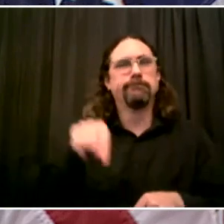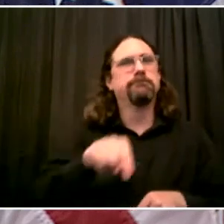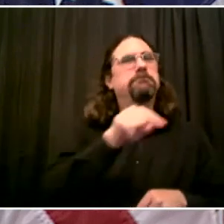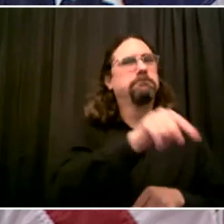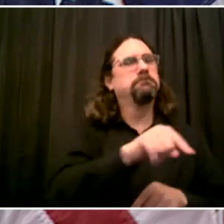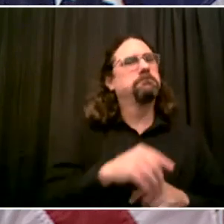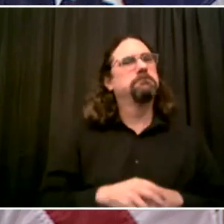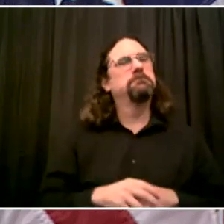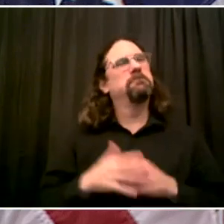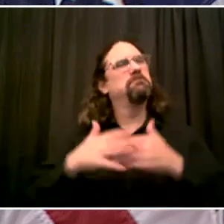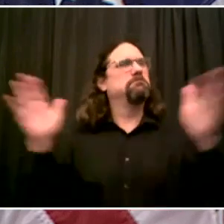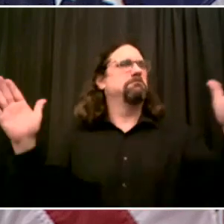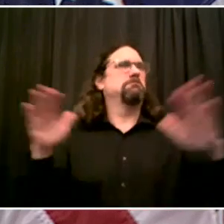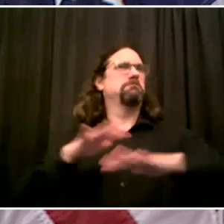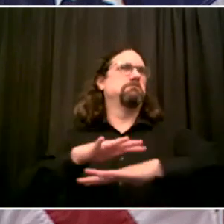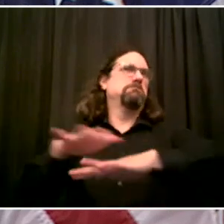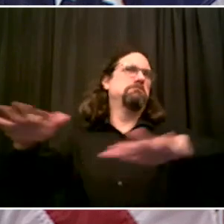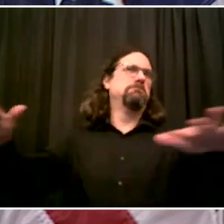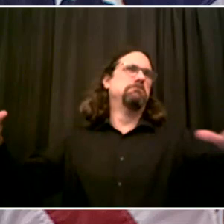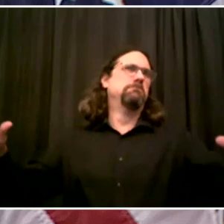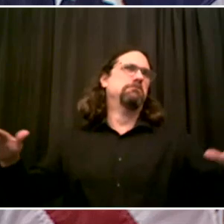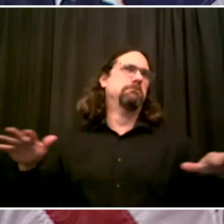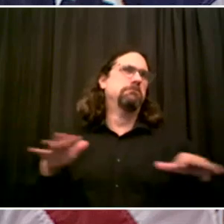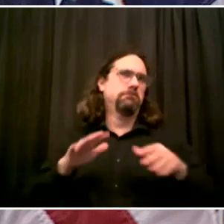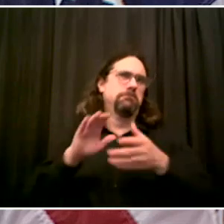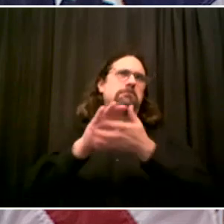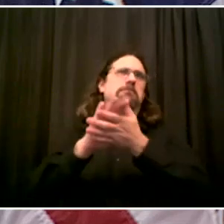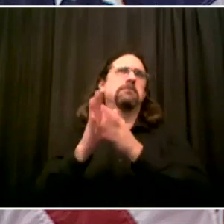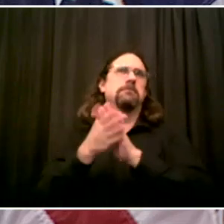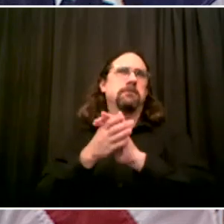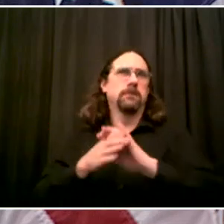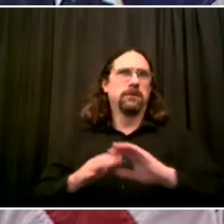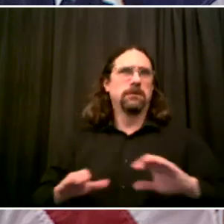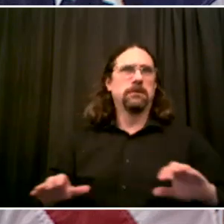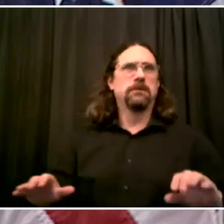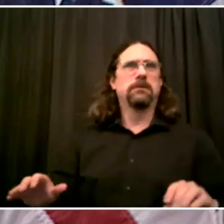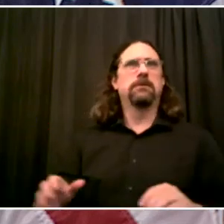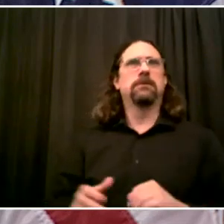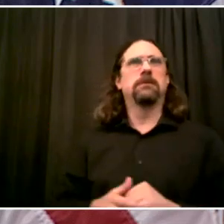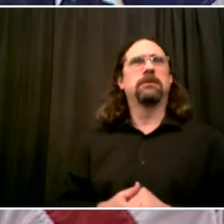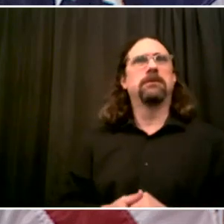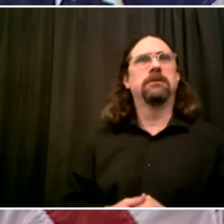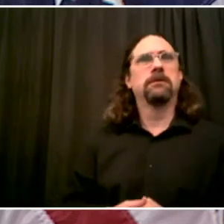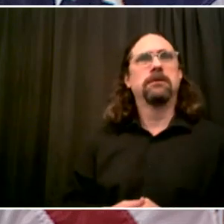the NYPD or any other police organization.